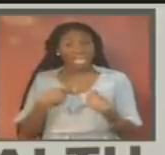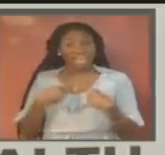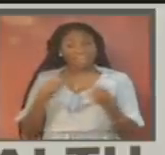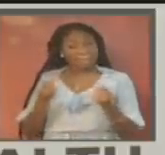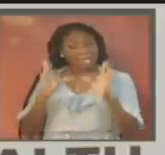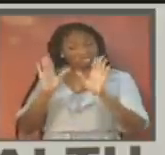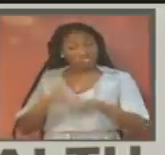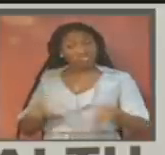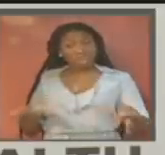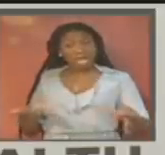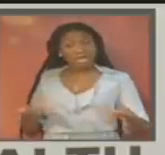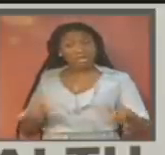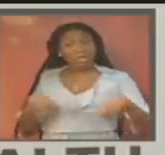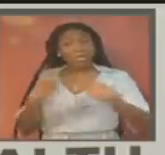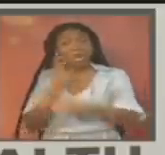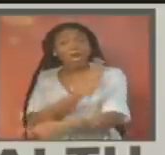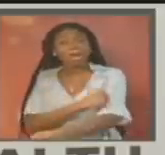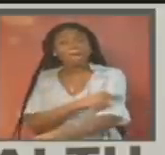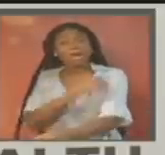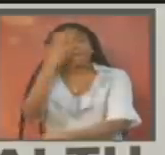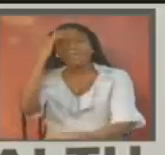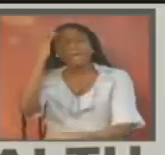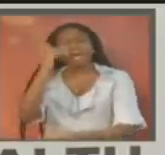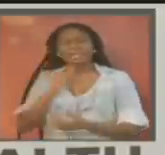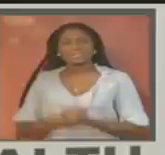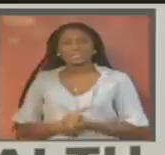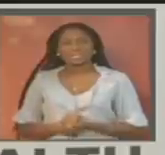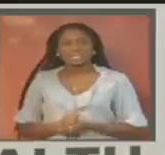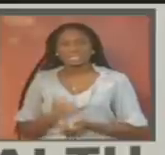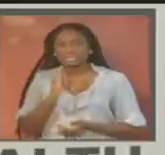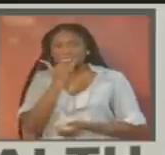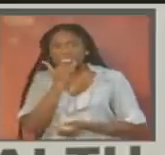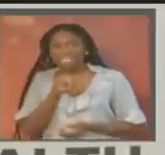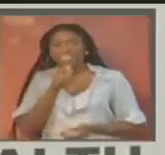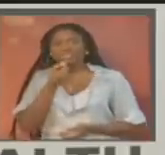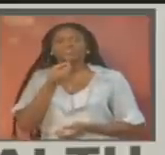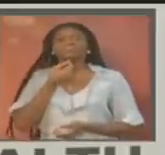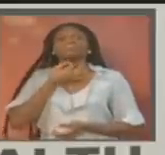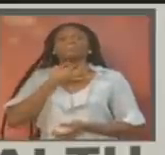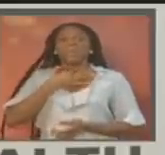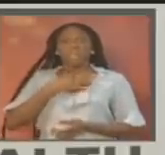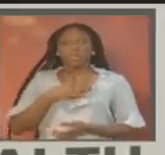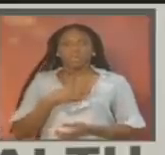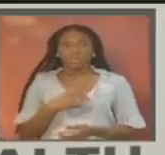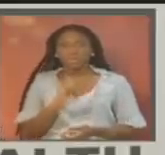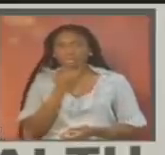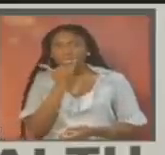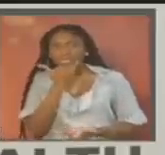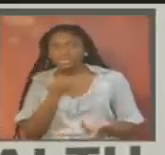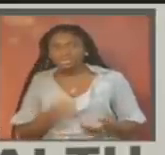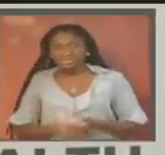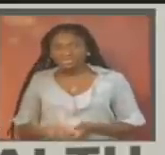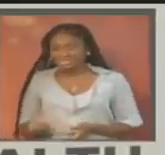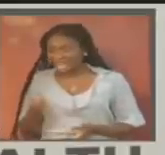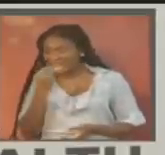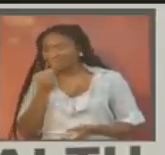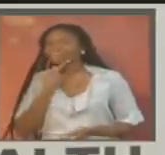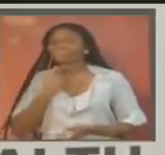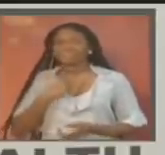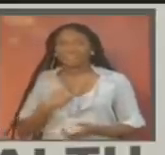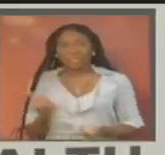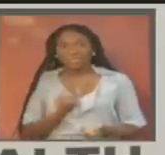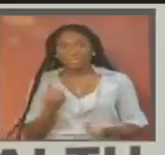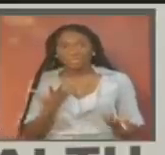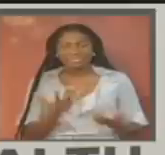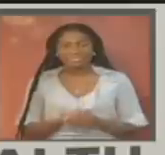hospital with incidences where they have swallowed something or had some accident at home. So those four categories are things to think about. And we